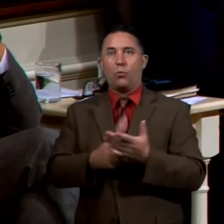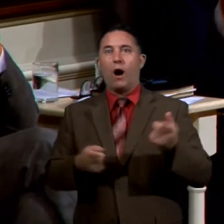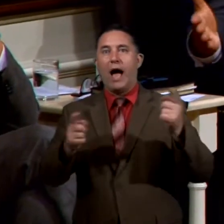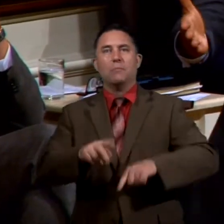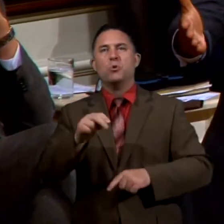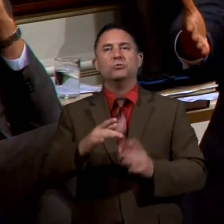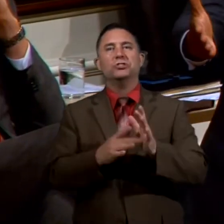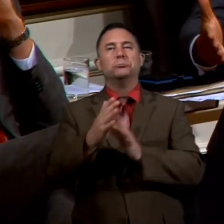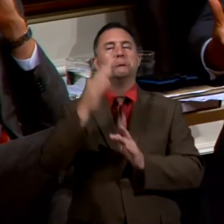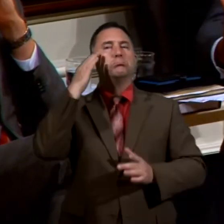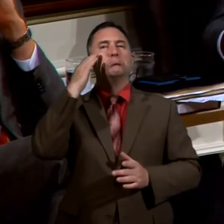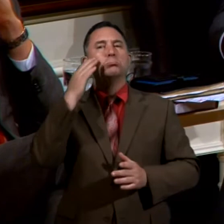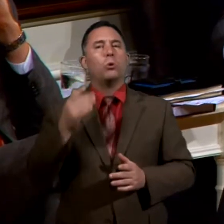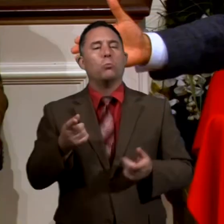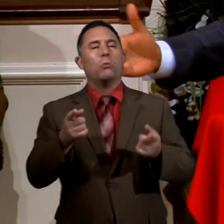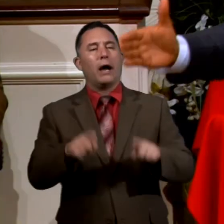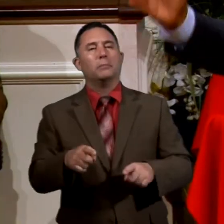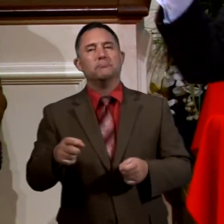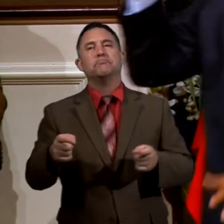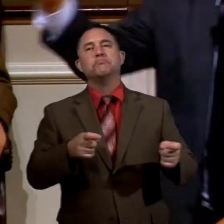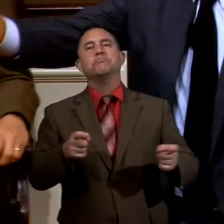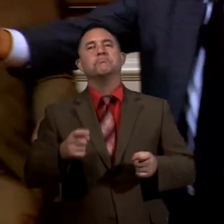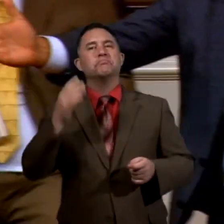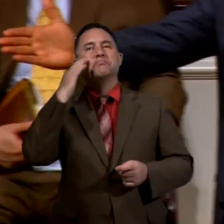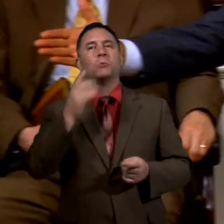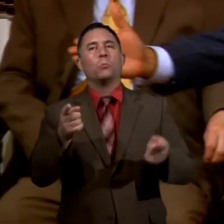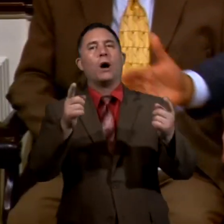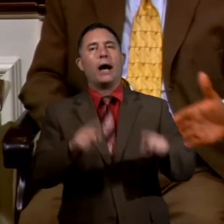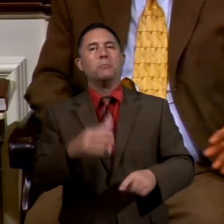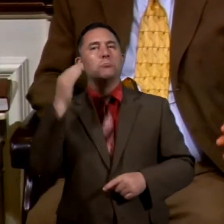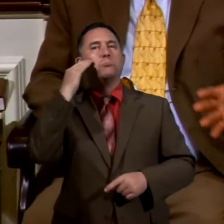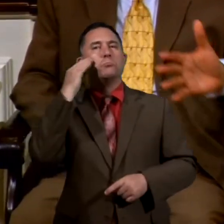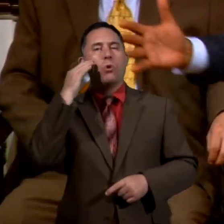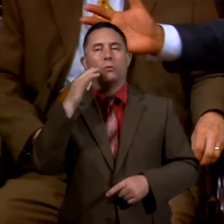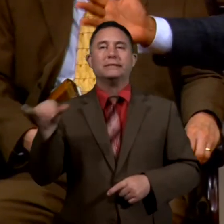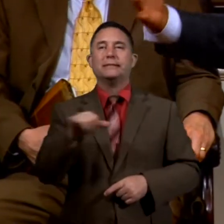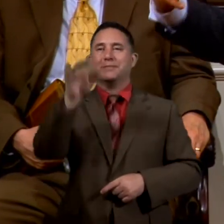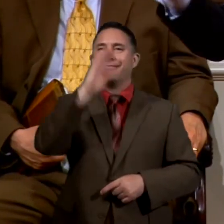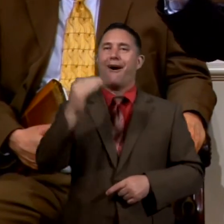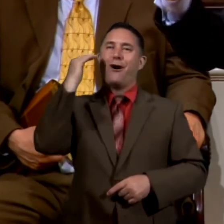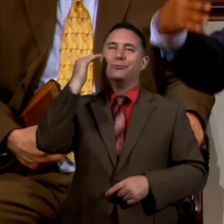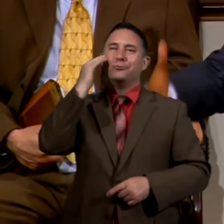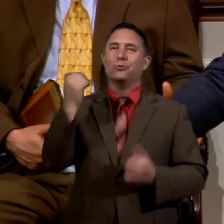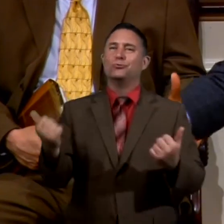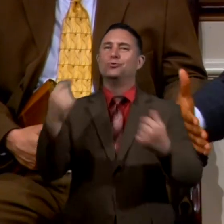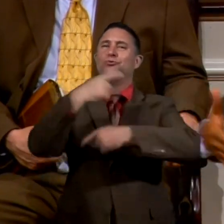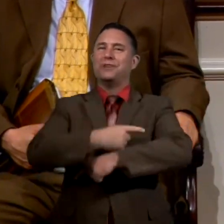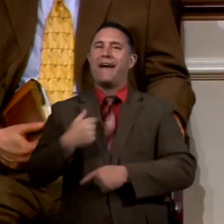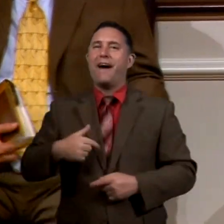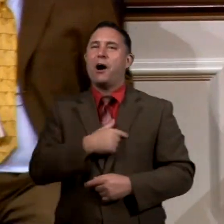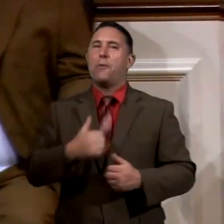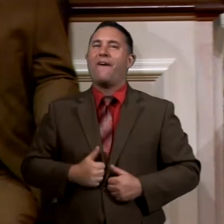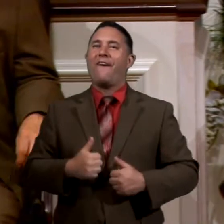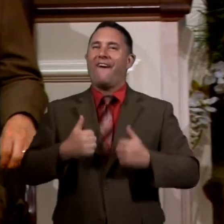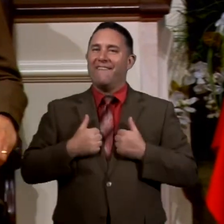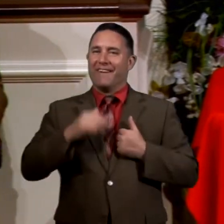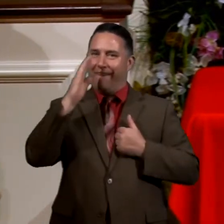on. He knew what was in control. He knew what was going to happen, just like God knows today in our life.